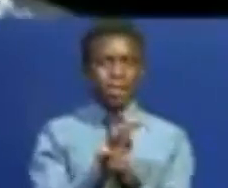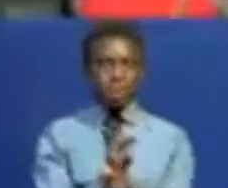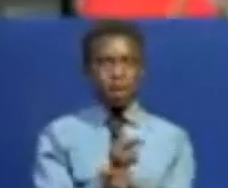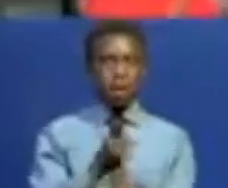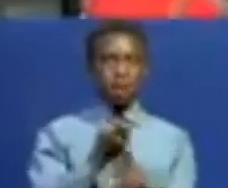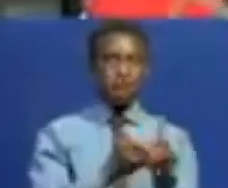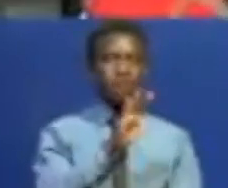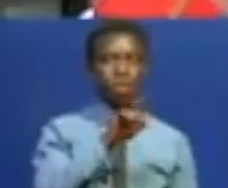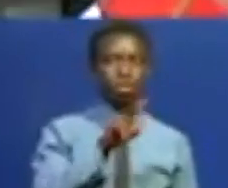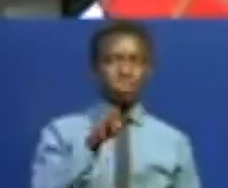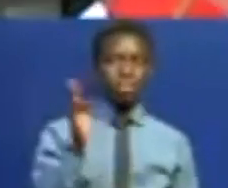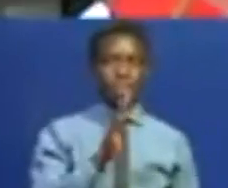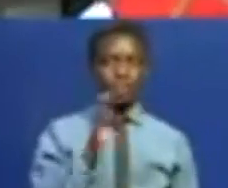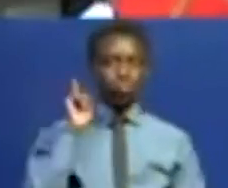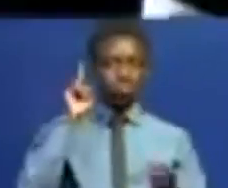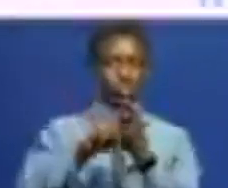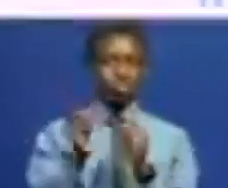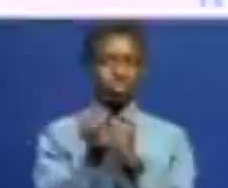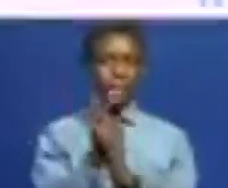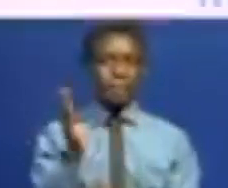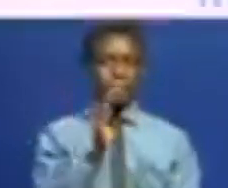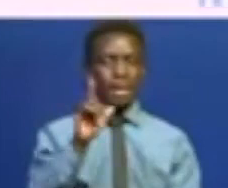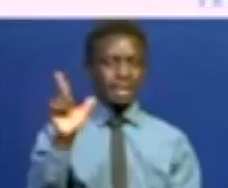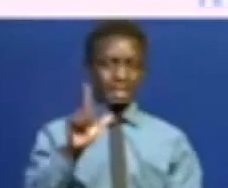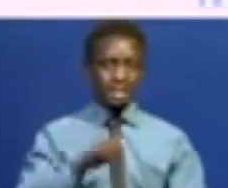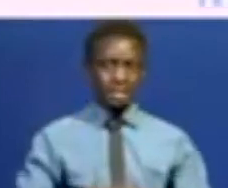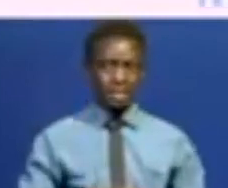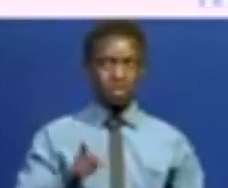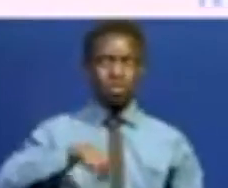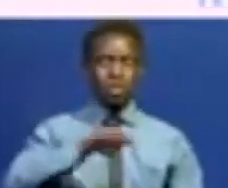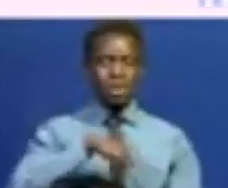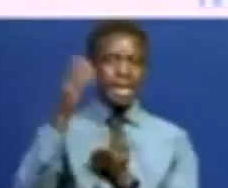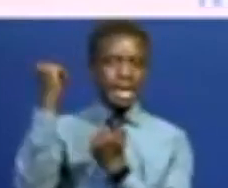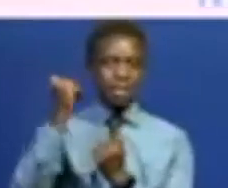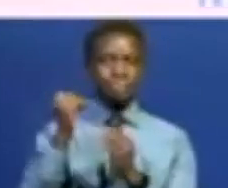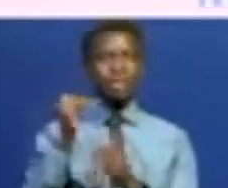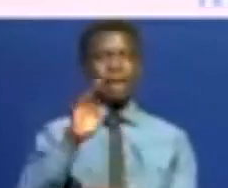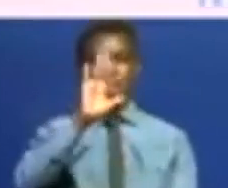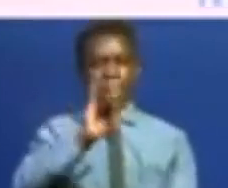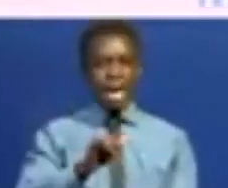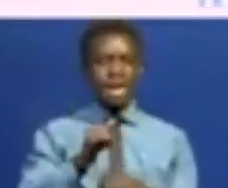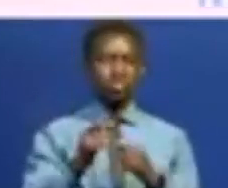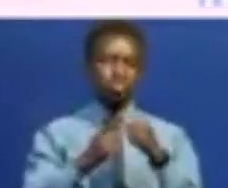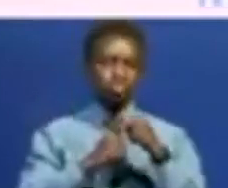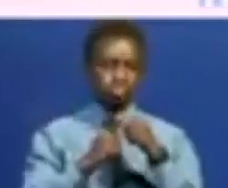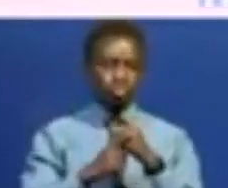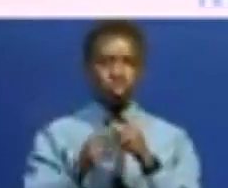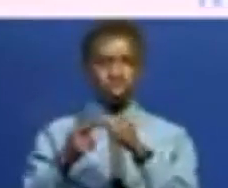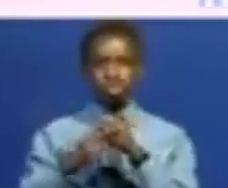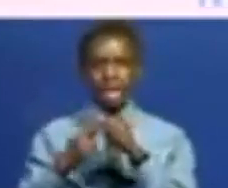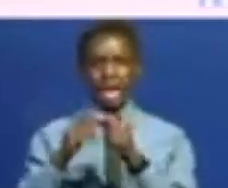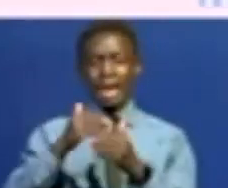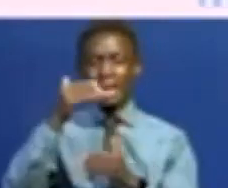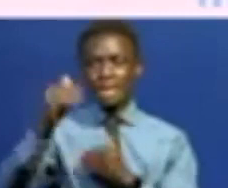billion litres to 12 billion litres annually. We also expect by June or July next year, will